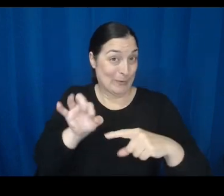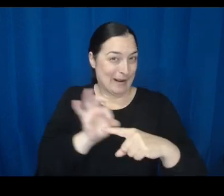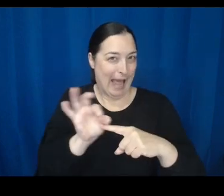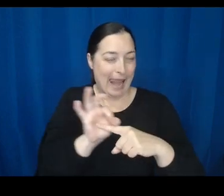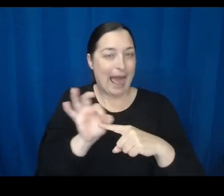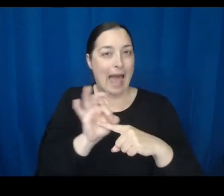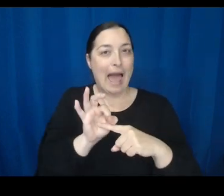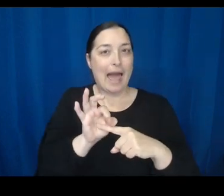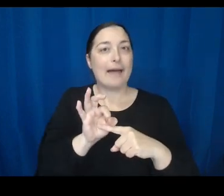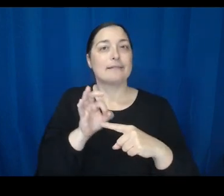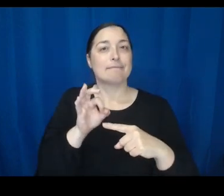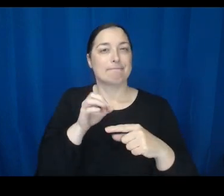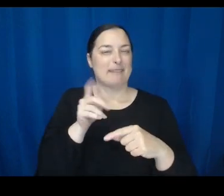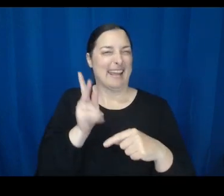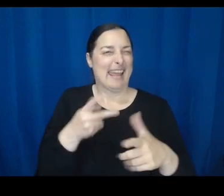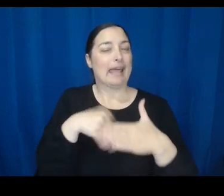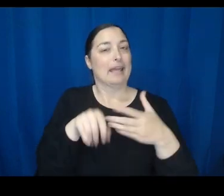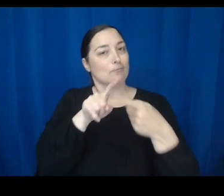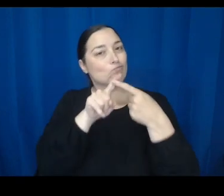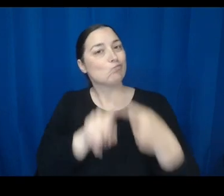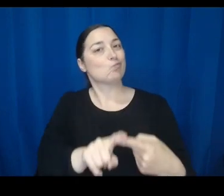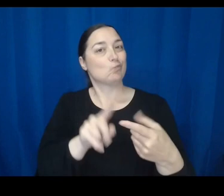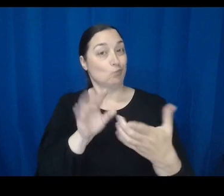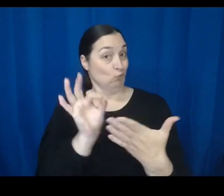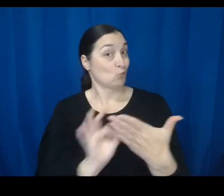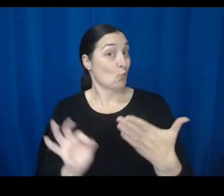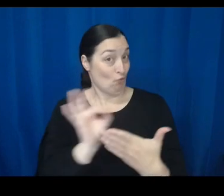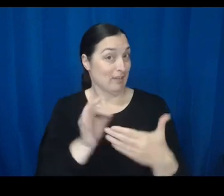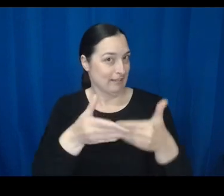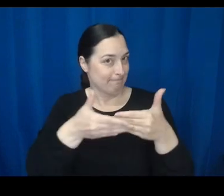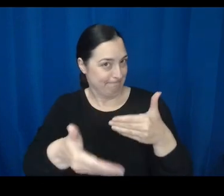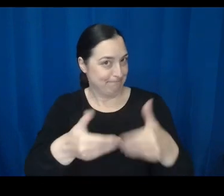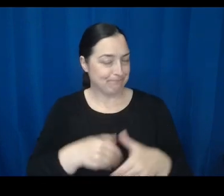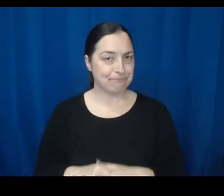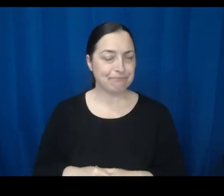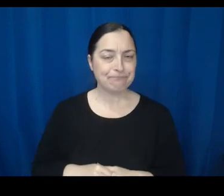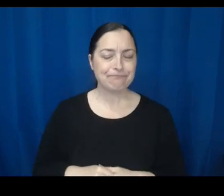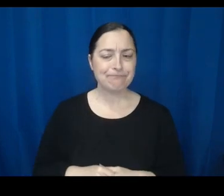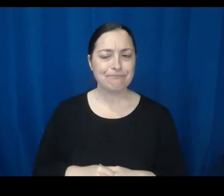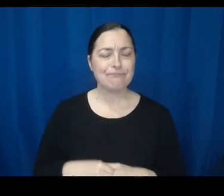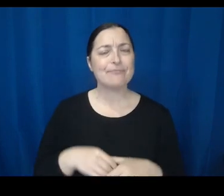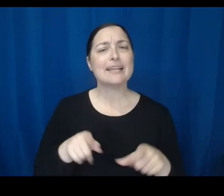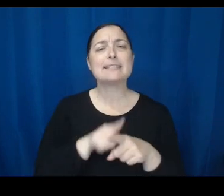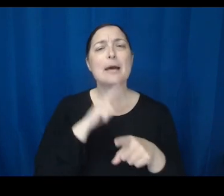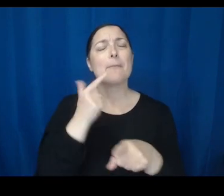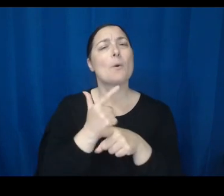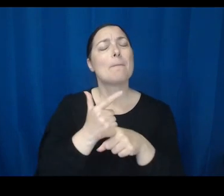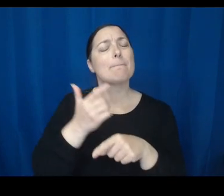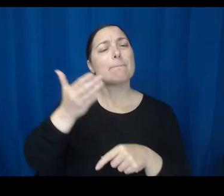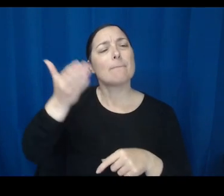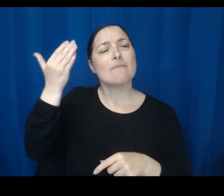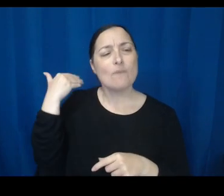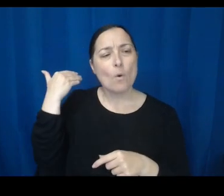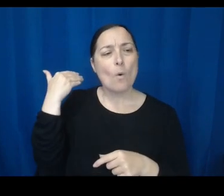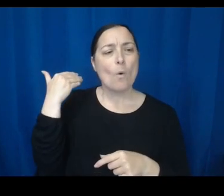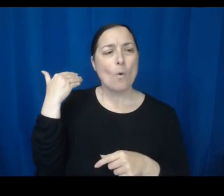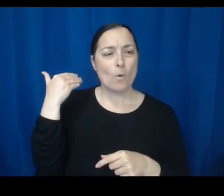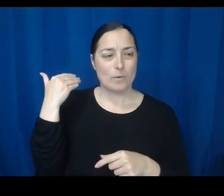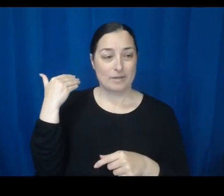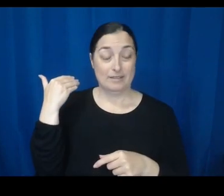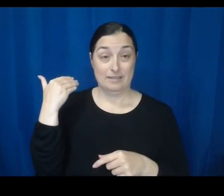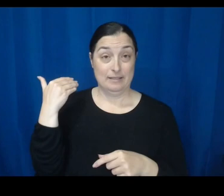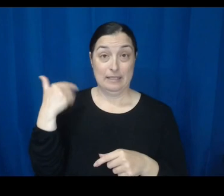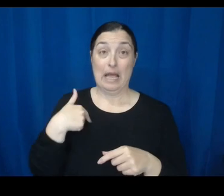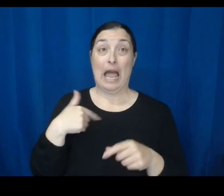drawing in this second half of our workshop. And like I mentioned before, I didn't choose to use very many